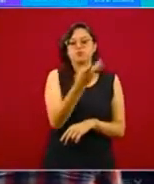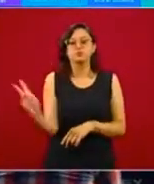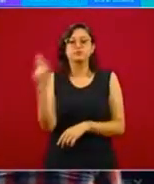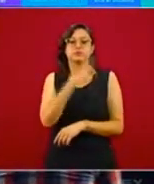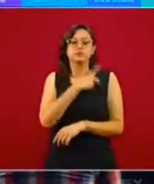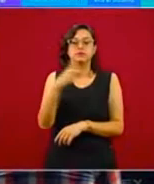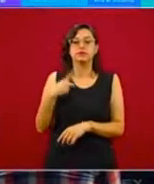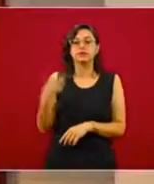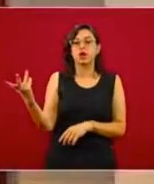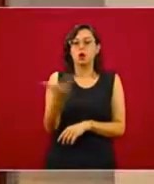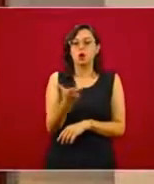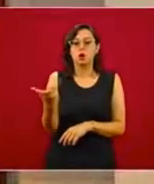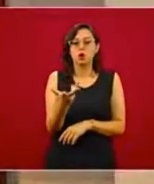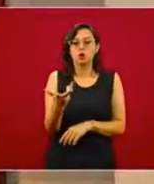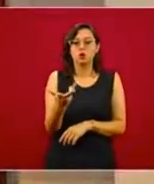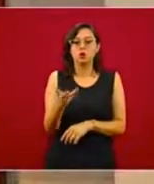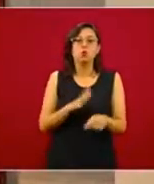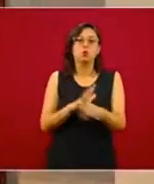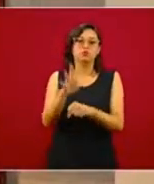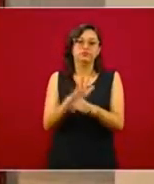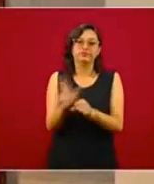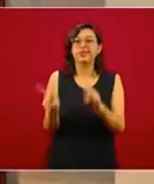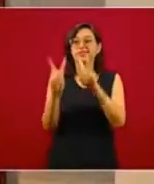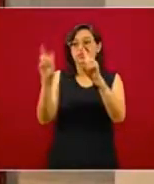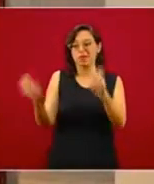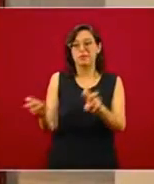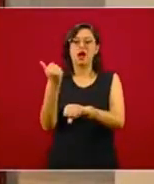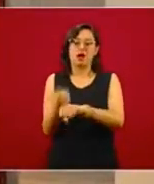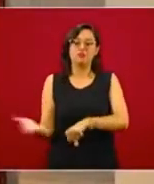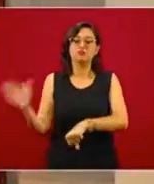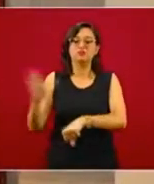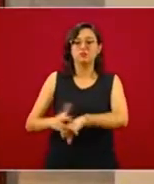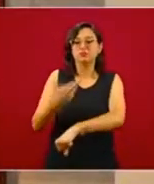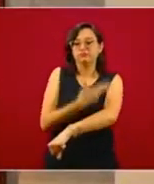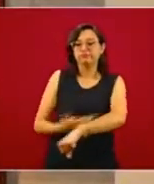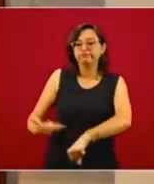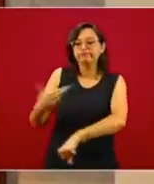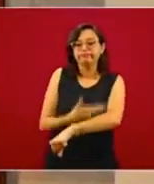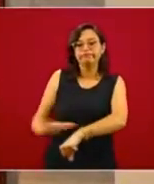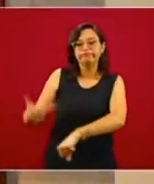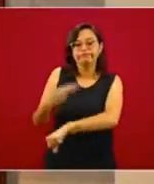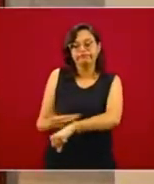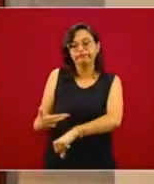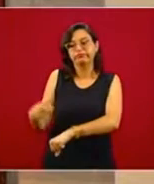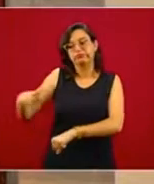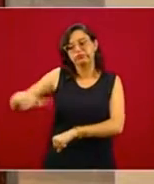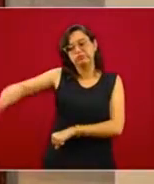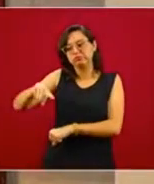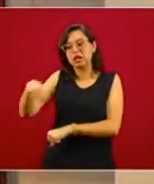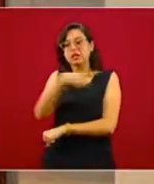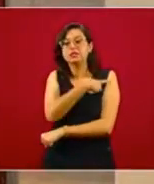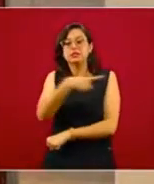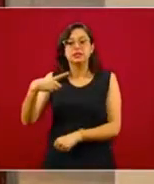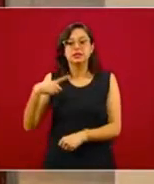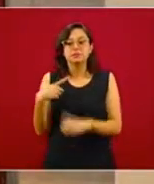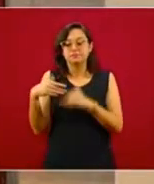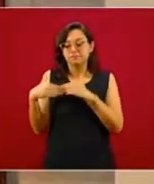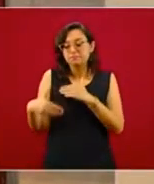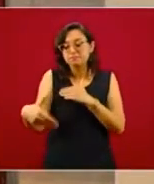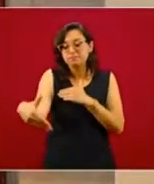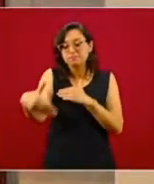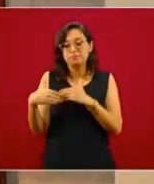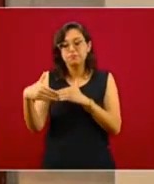by teachers, and we call that the administrative load, because they need